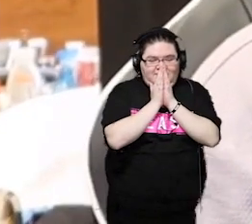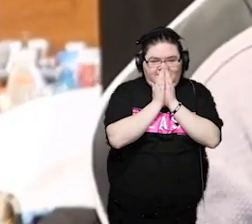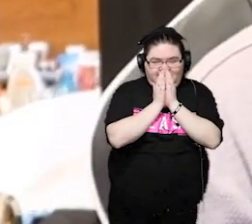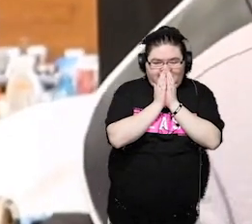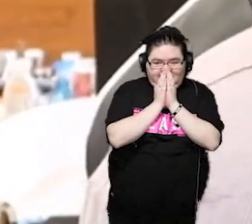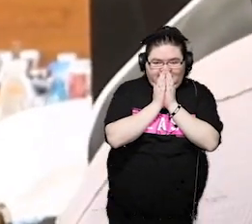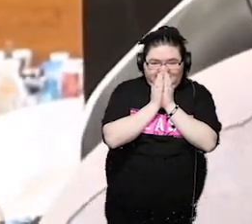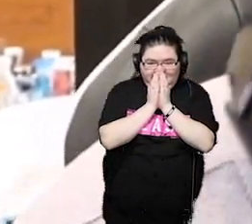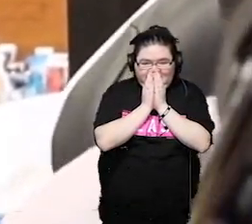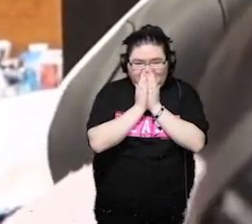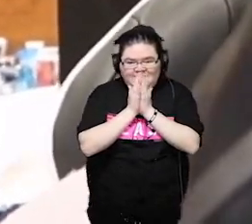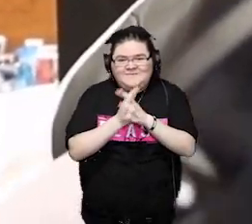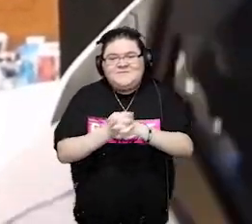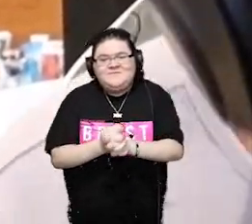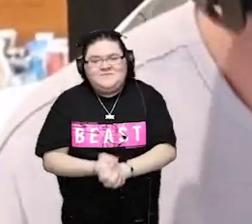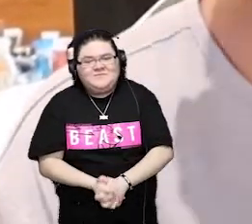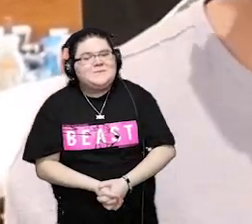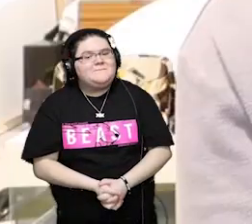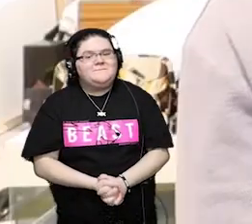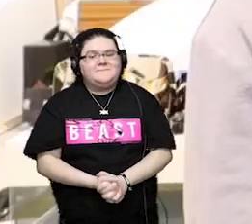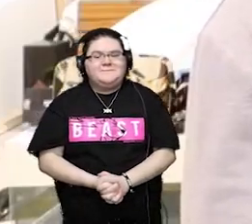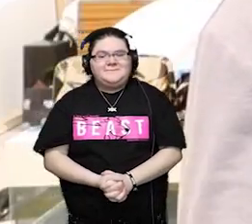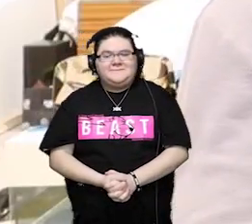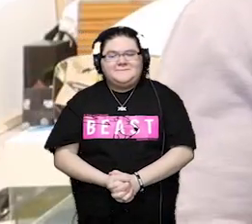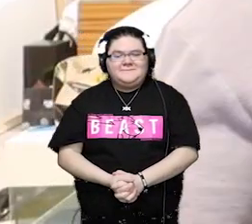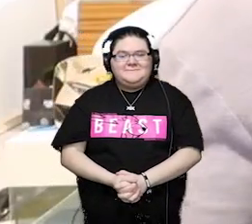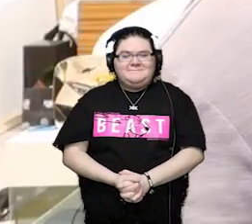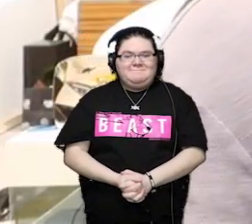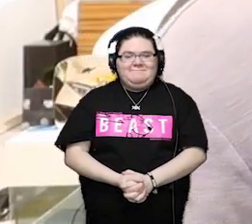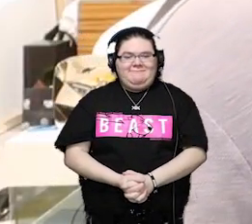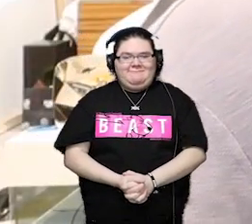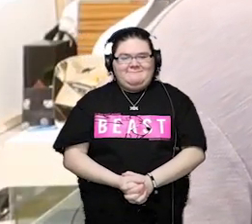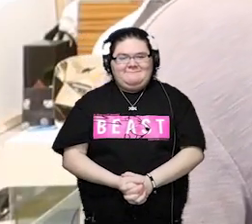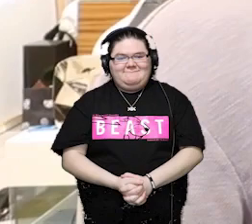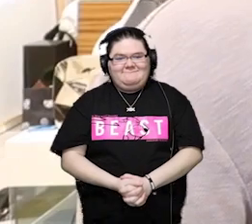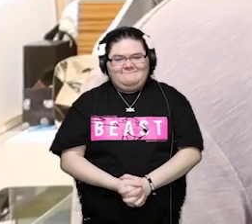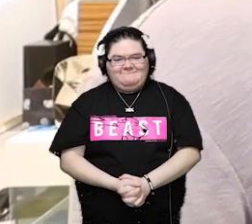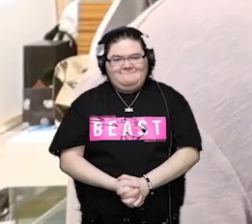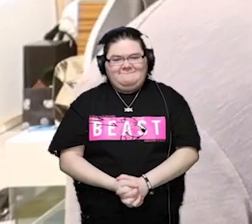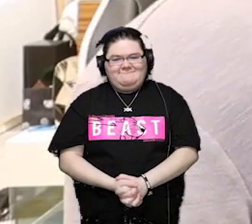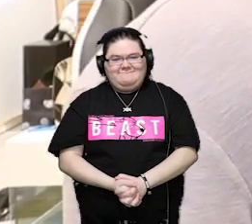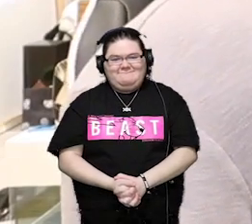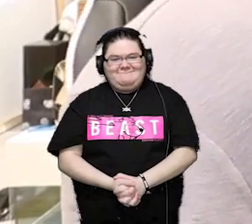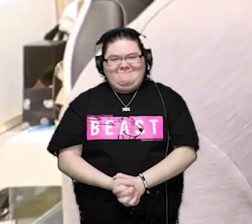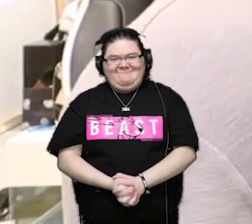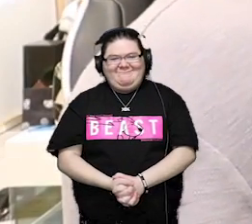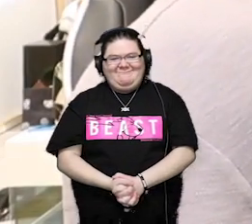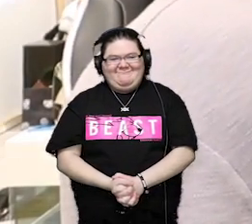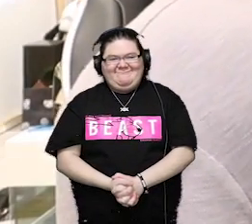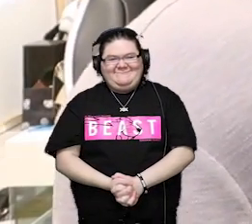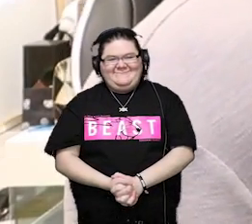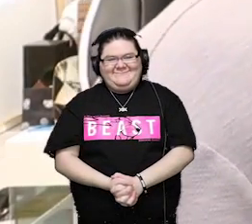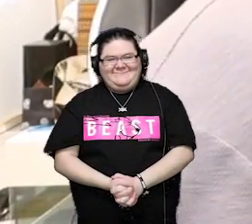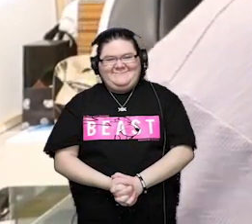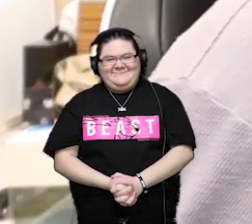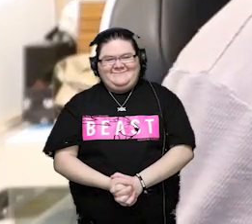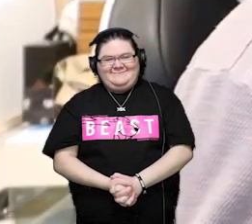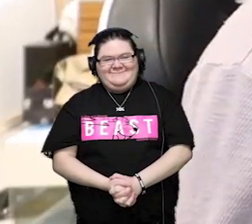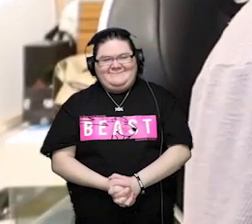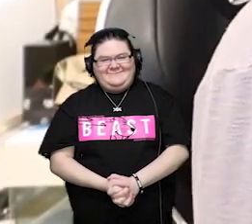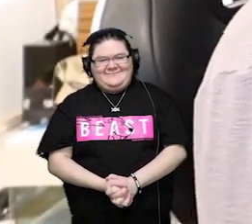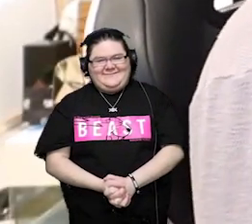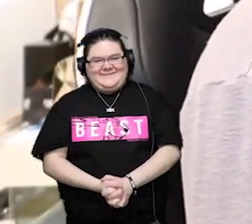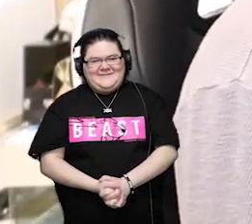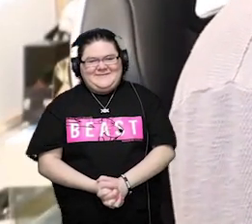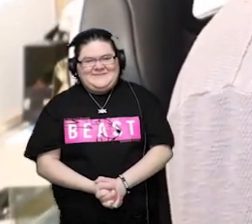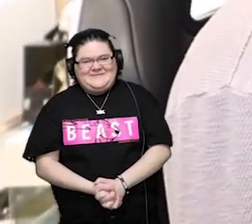Oh, fuck. Okay. Oh, man. I miss just laughing and being able to just laugh for the sake of it. For